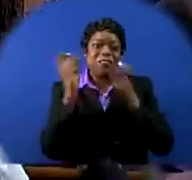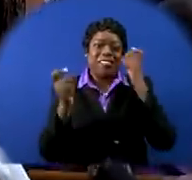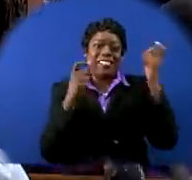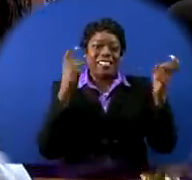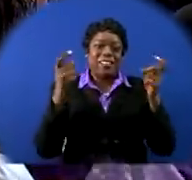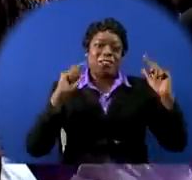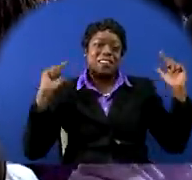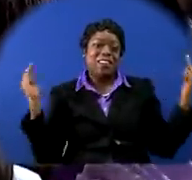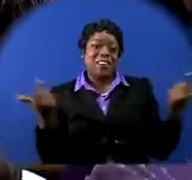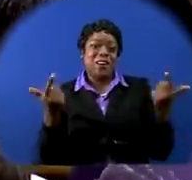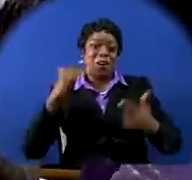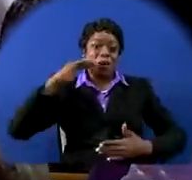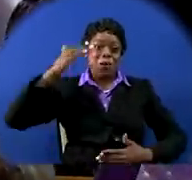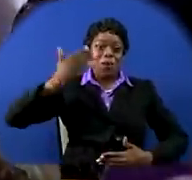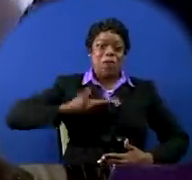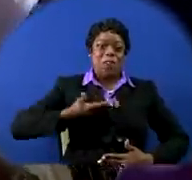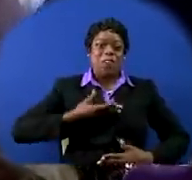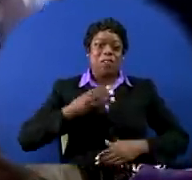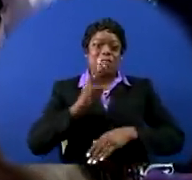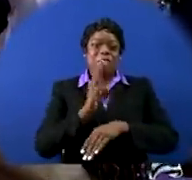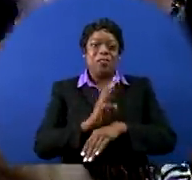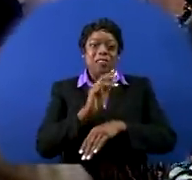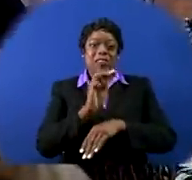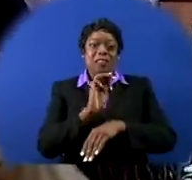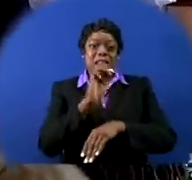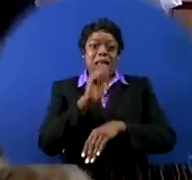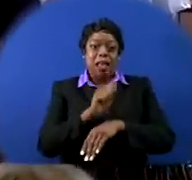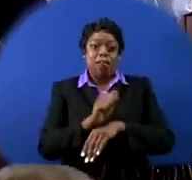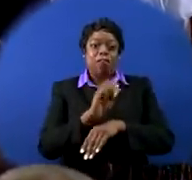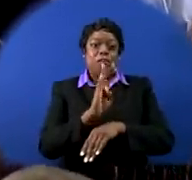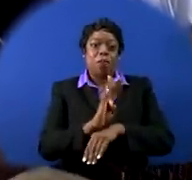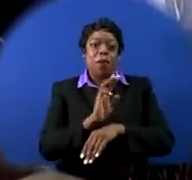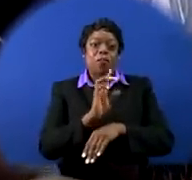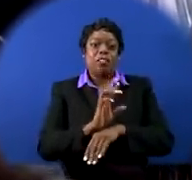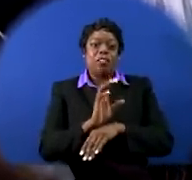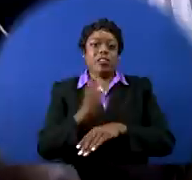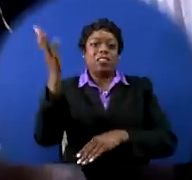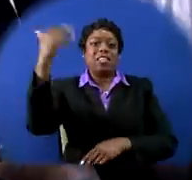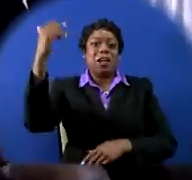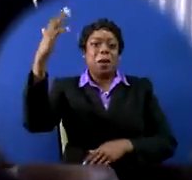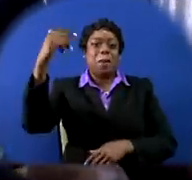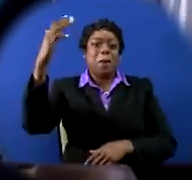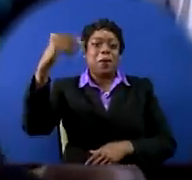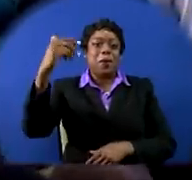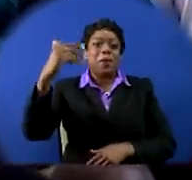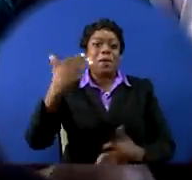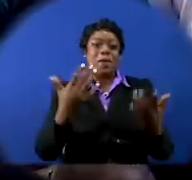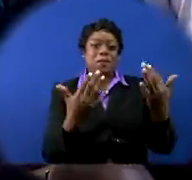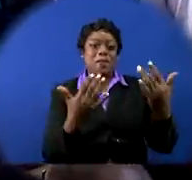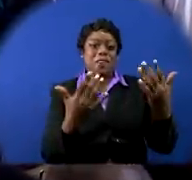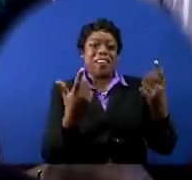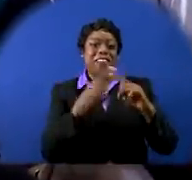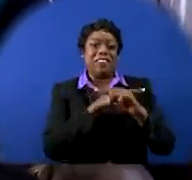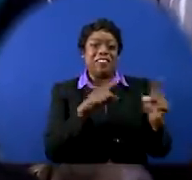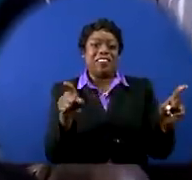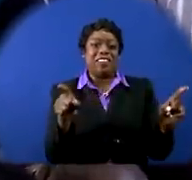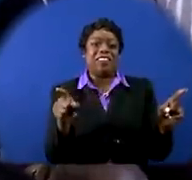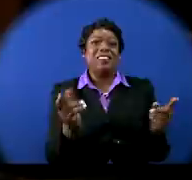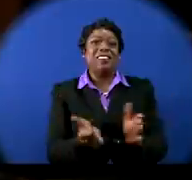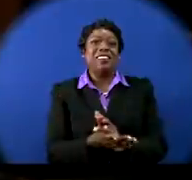members. Welcome to Wheeler Avenue Baptist Church. Come on, we waiting on you. Come on, come on.